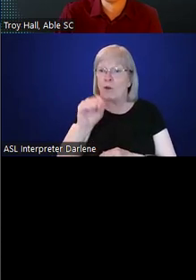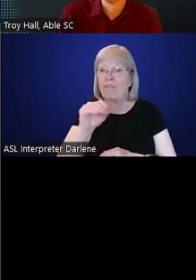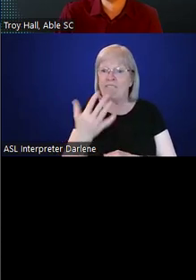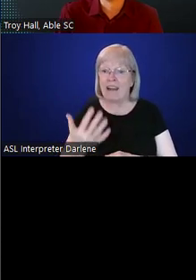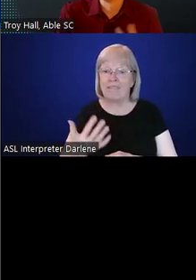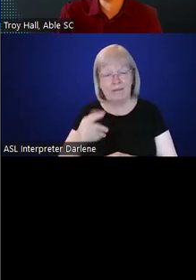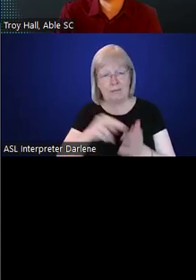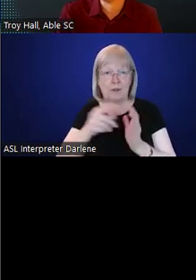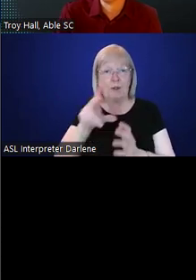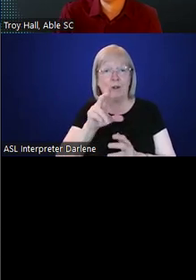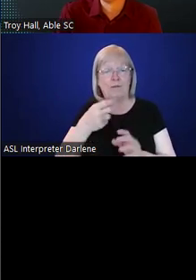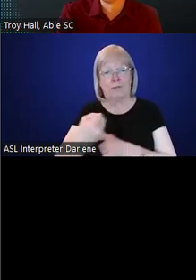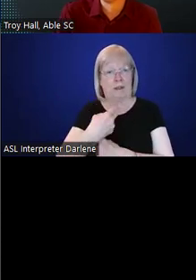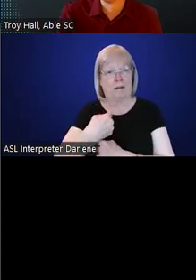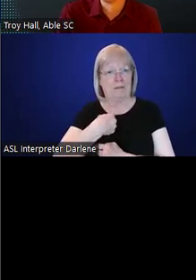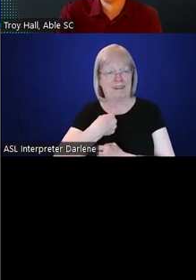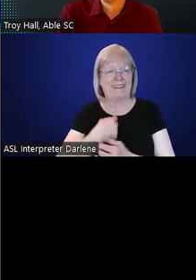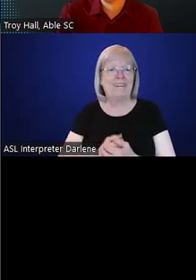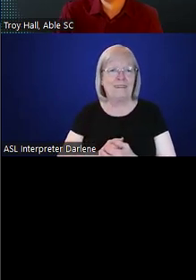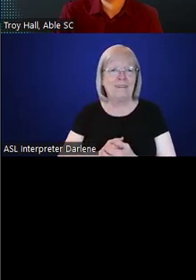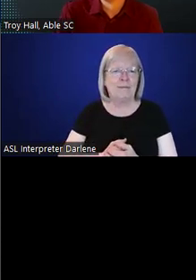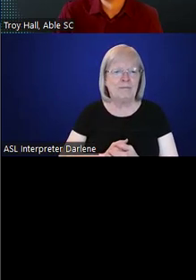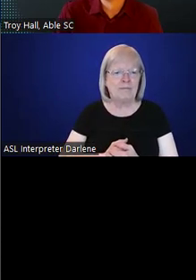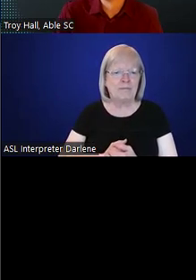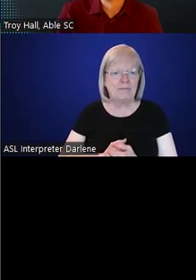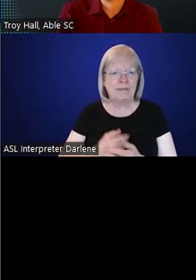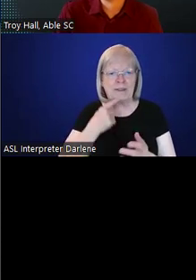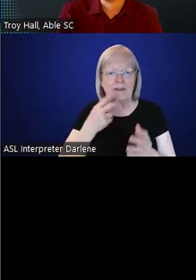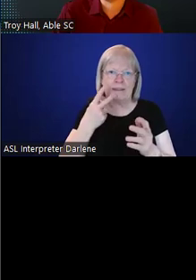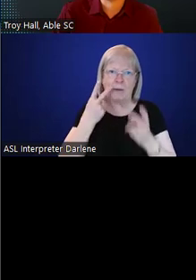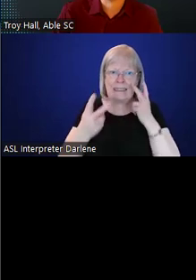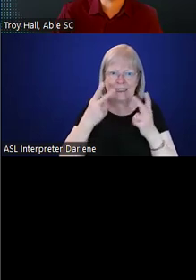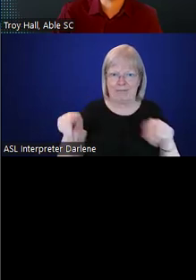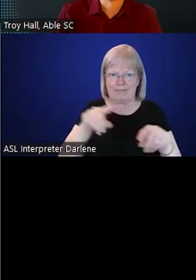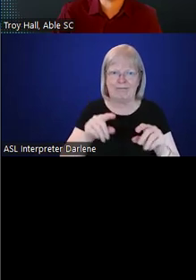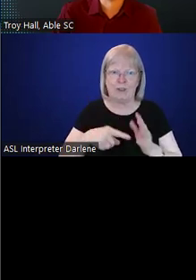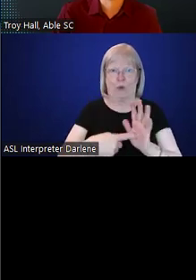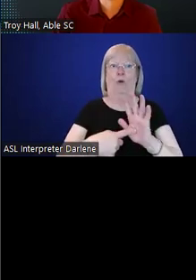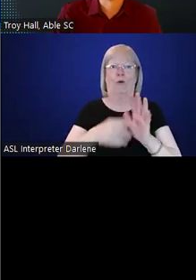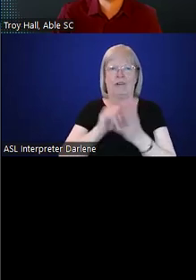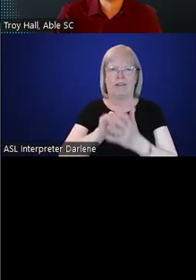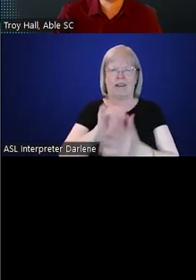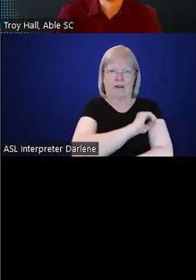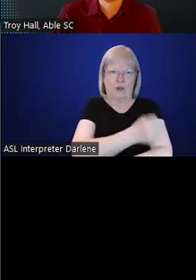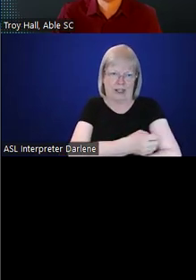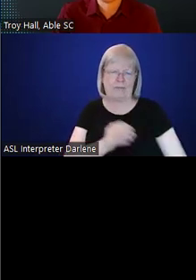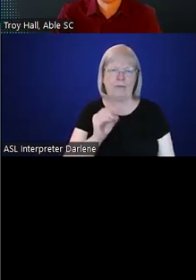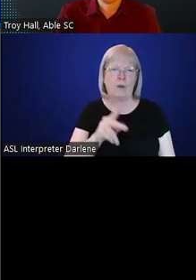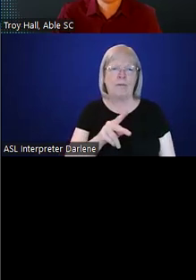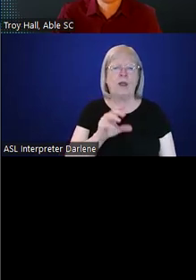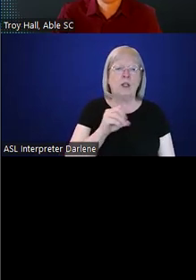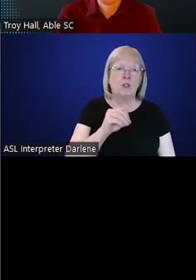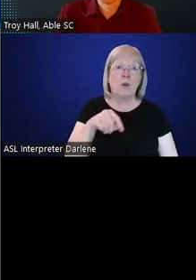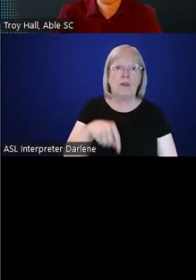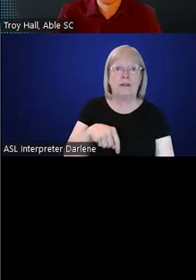Okay, I'm gonna need a little bit of that energy. All right. So this is one of a series of three,